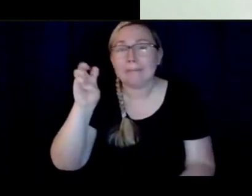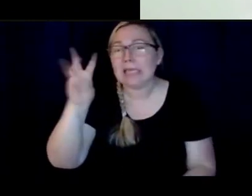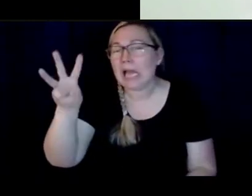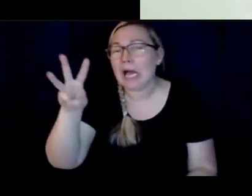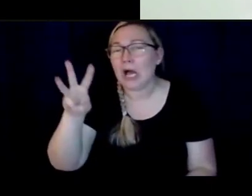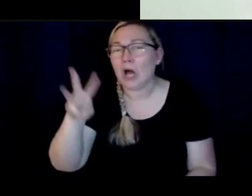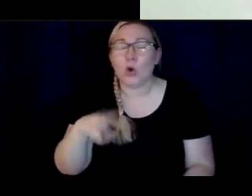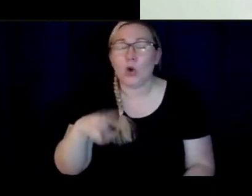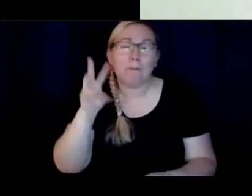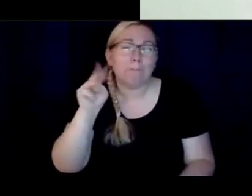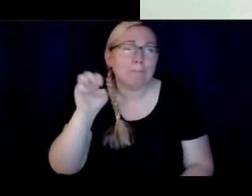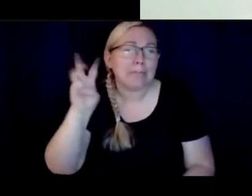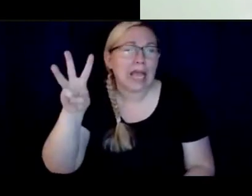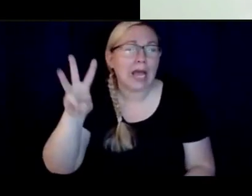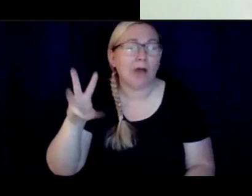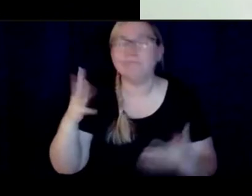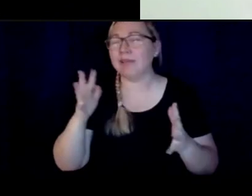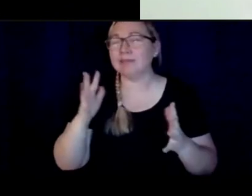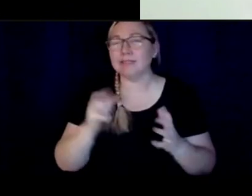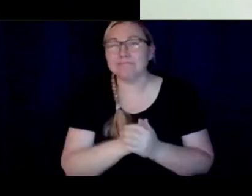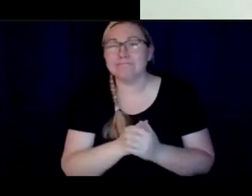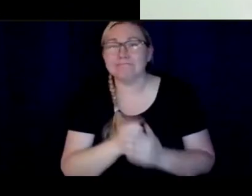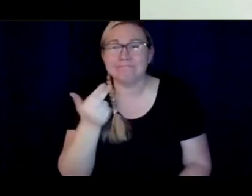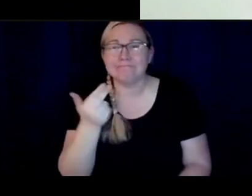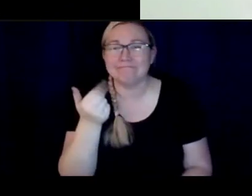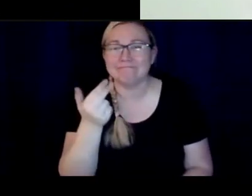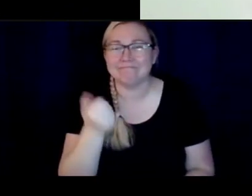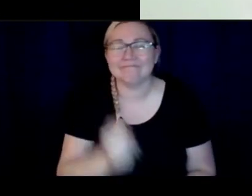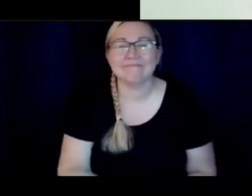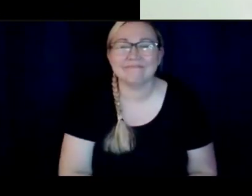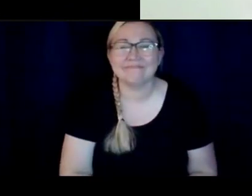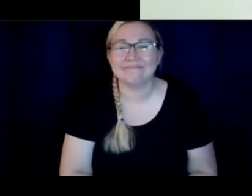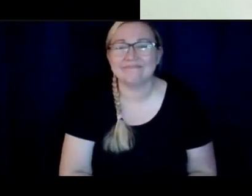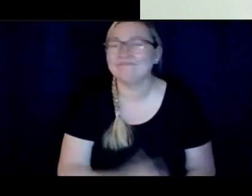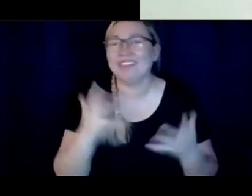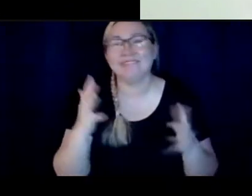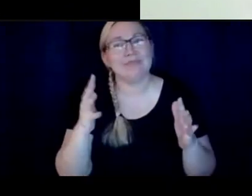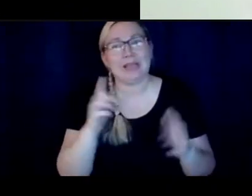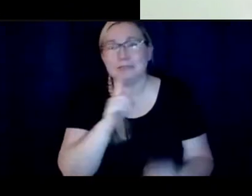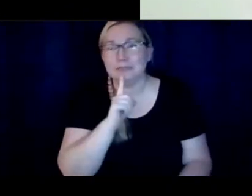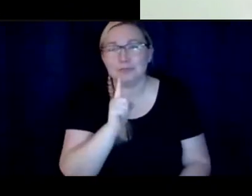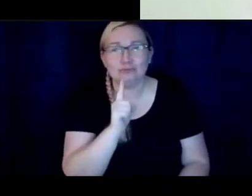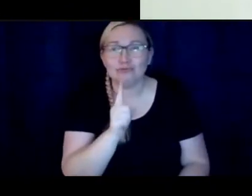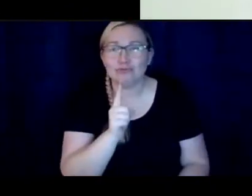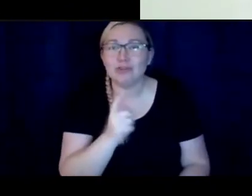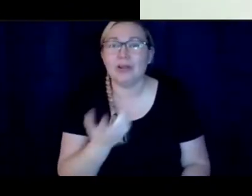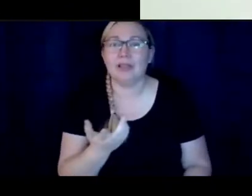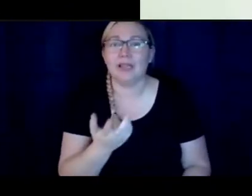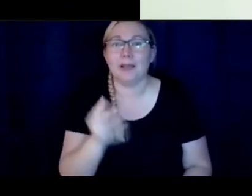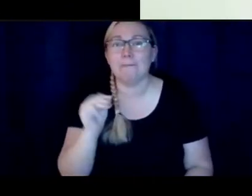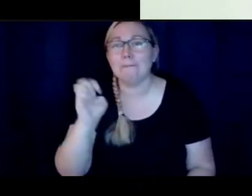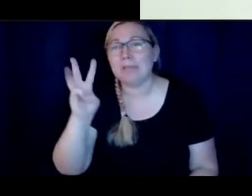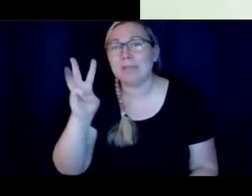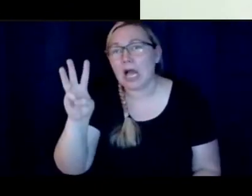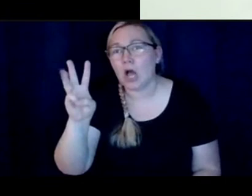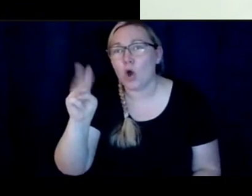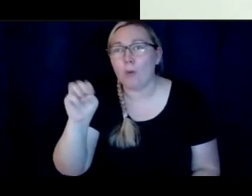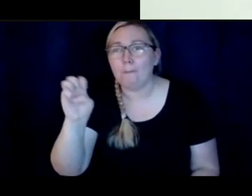Meow. That's it. So yeah, so that's about it. Just meow, meow.